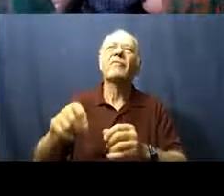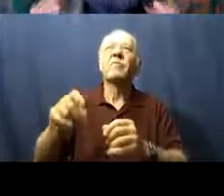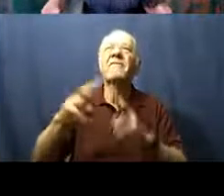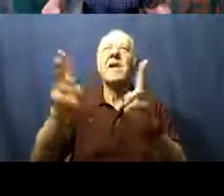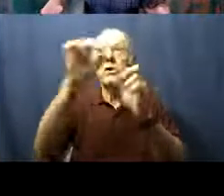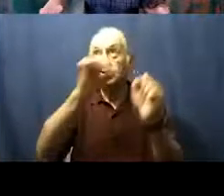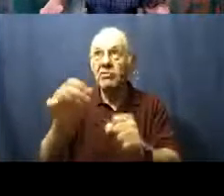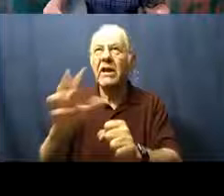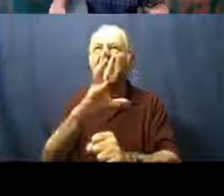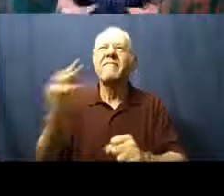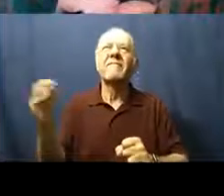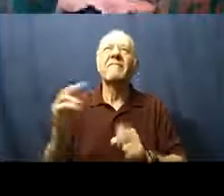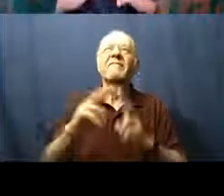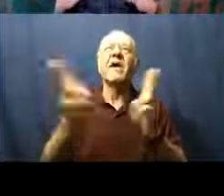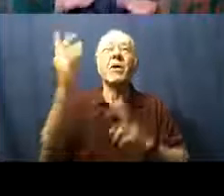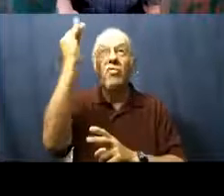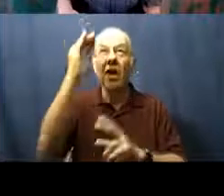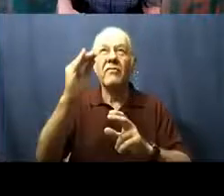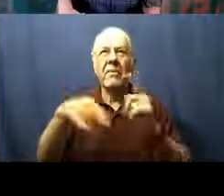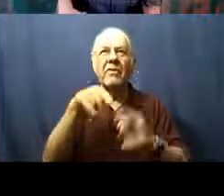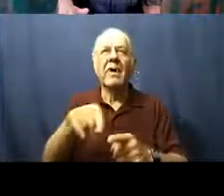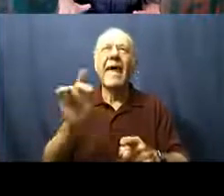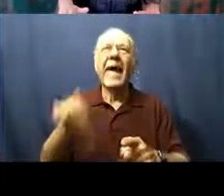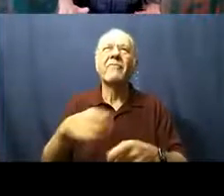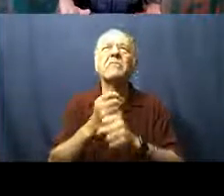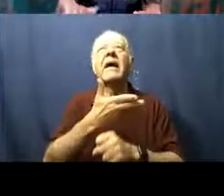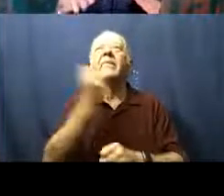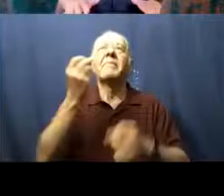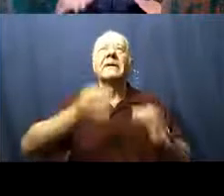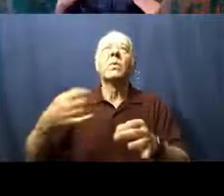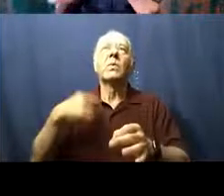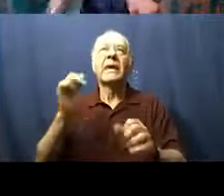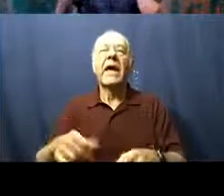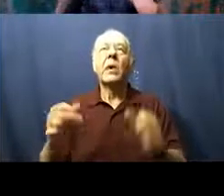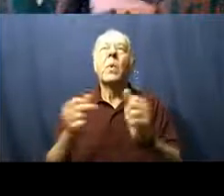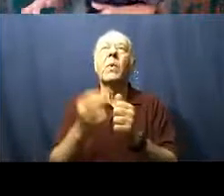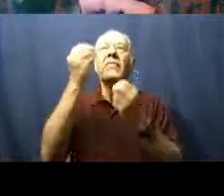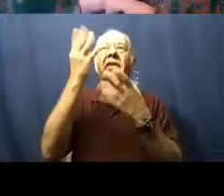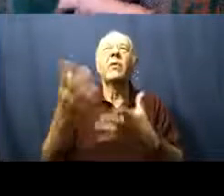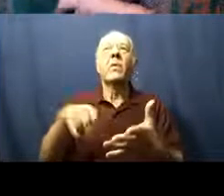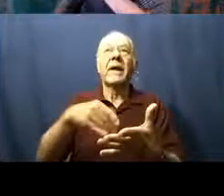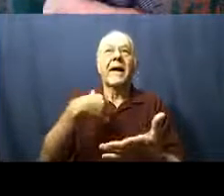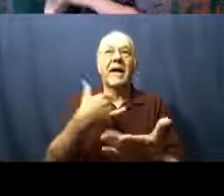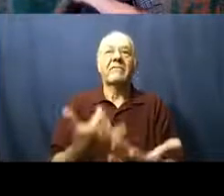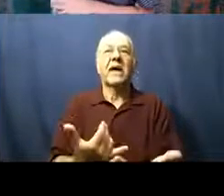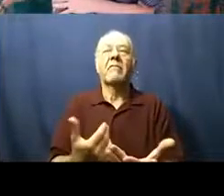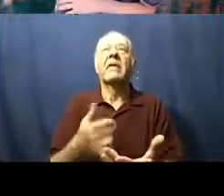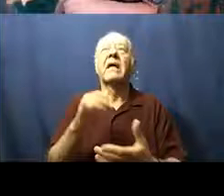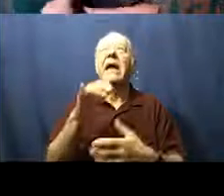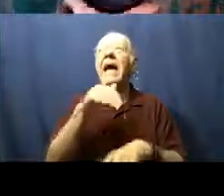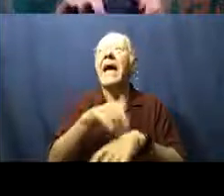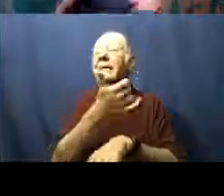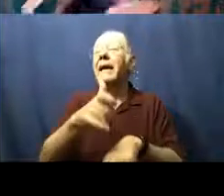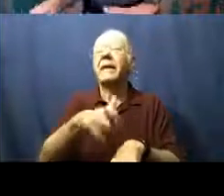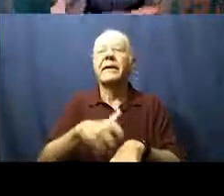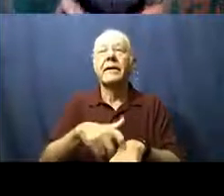and thoughtful about this. We're going to have to make the best decisions we can with the information we have at any given moment.